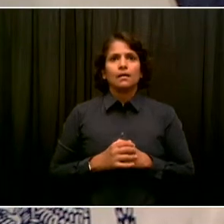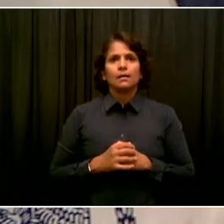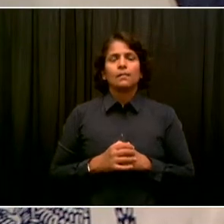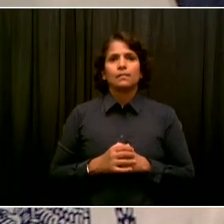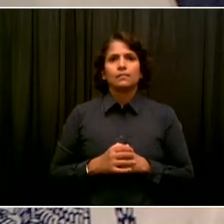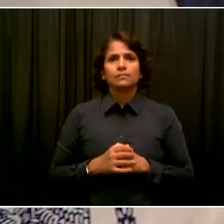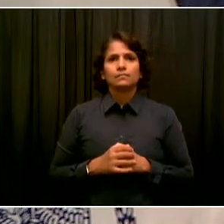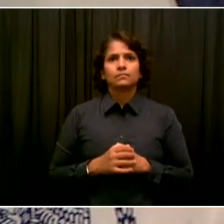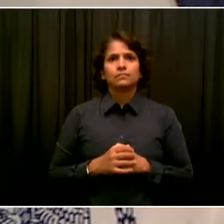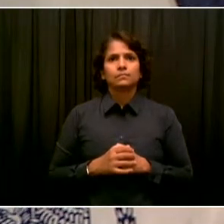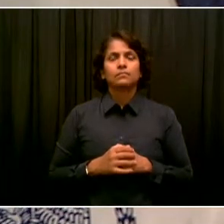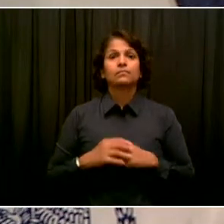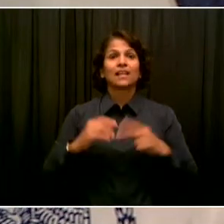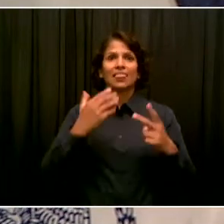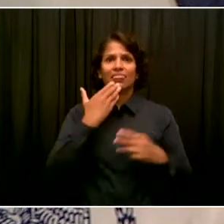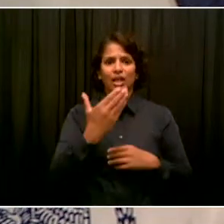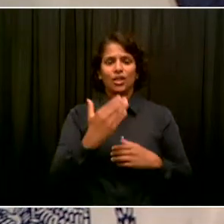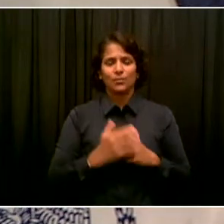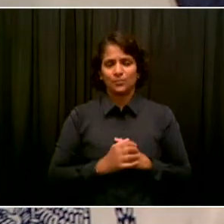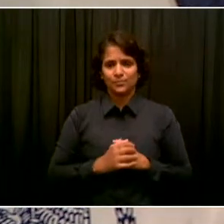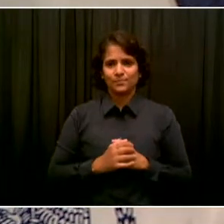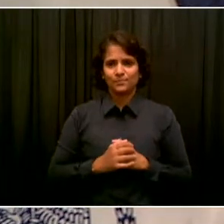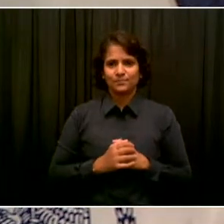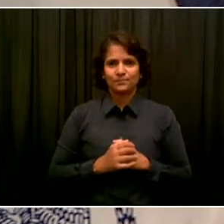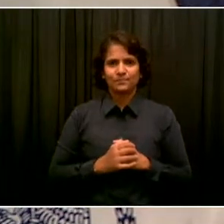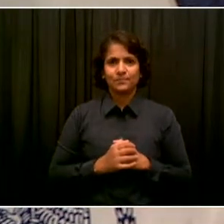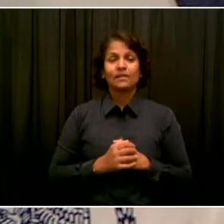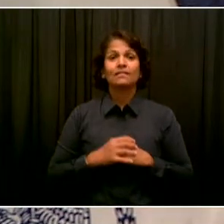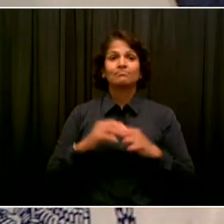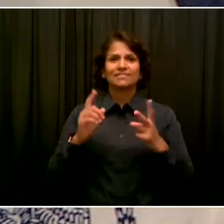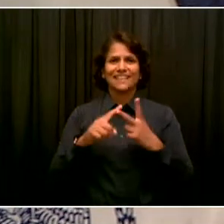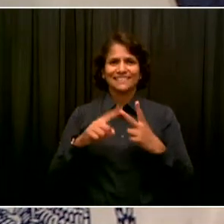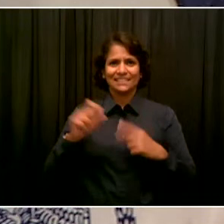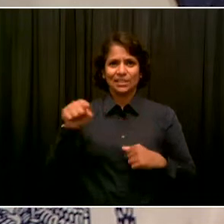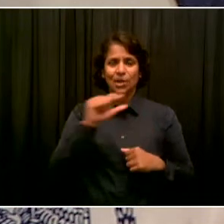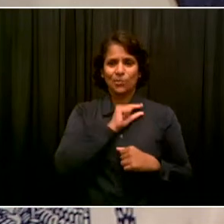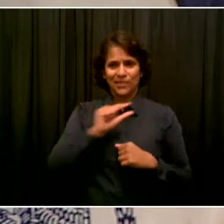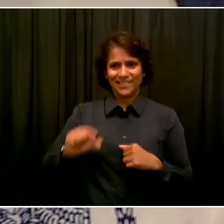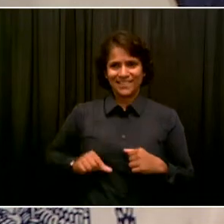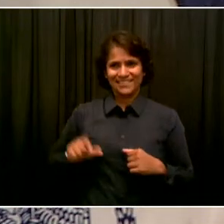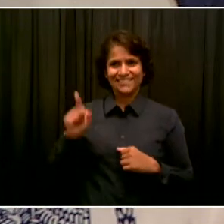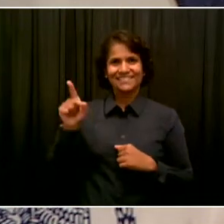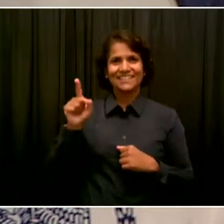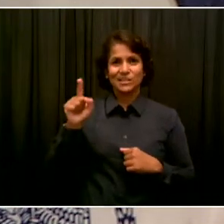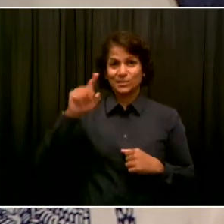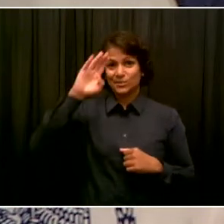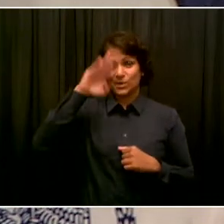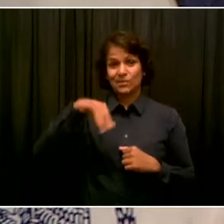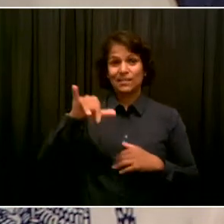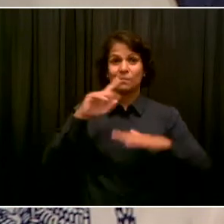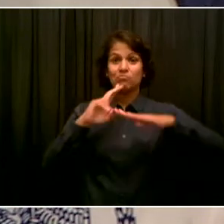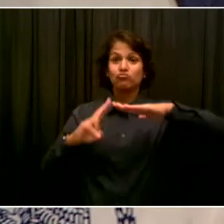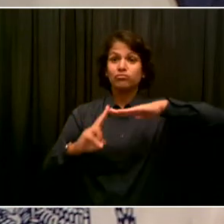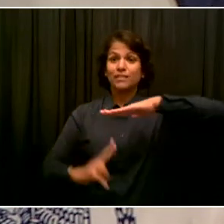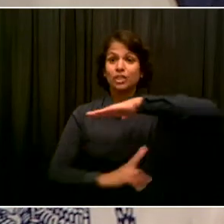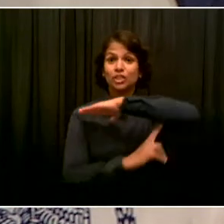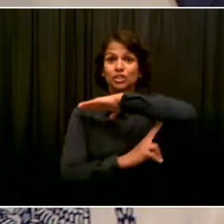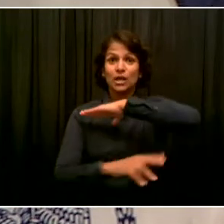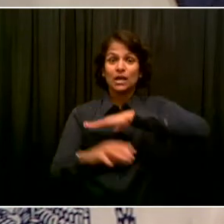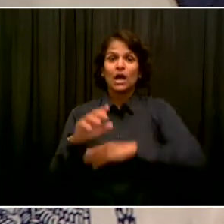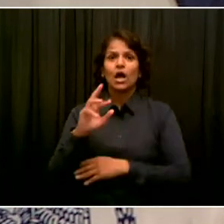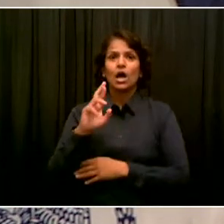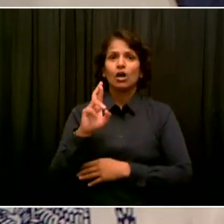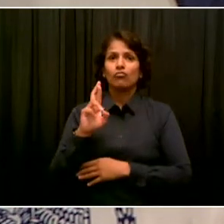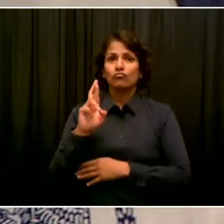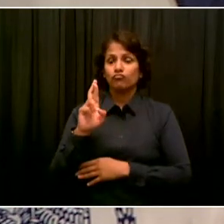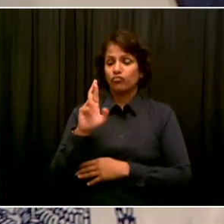Thank you. And yeah, speaking of Queens, as you might be aware, the bridge to Rikers Island actually is in East Elmhurst. My